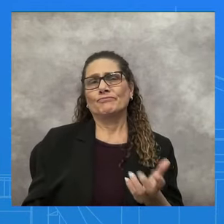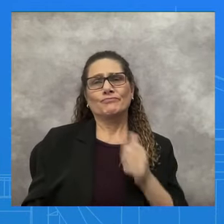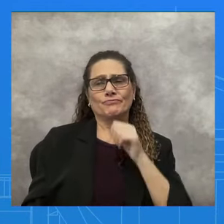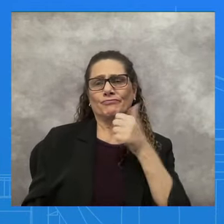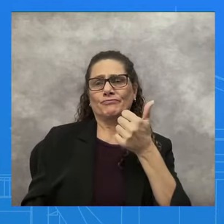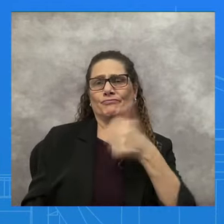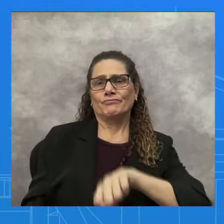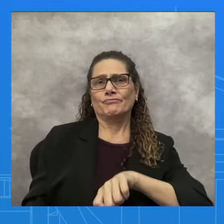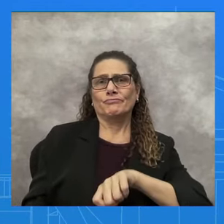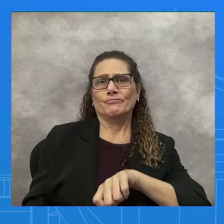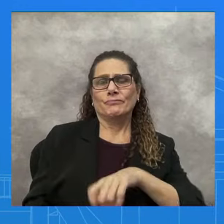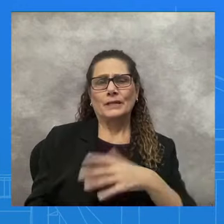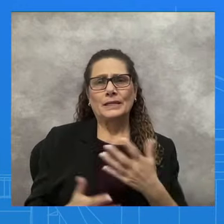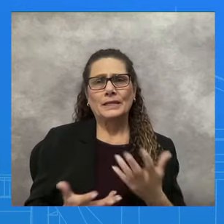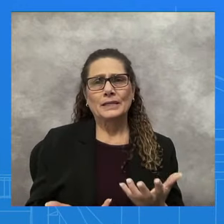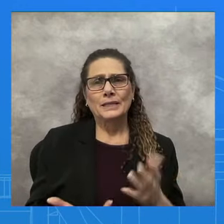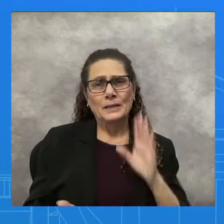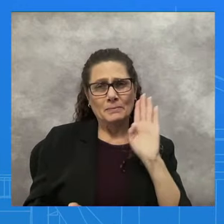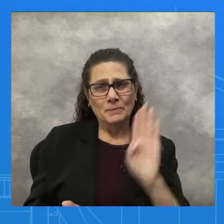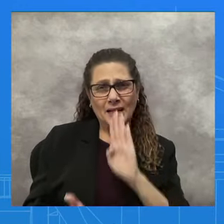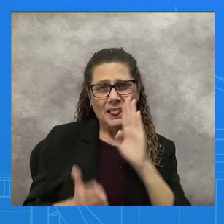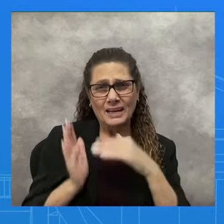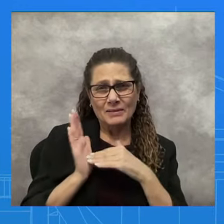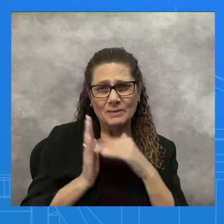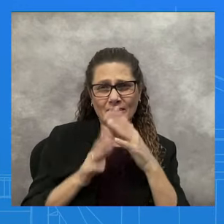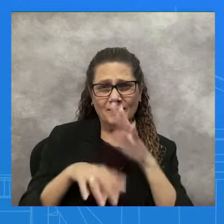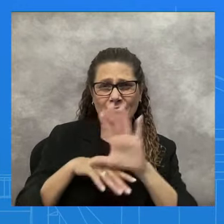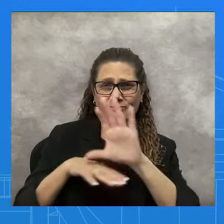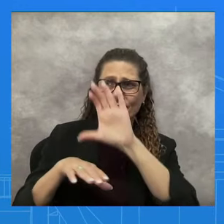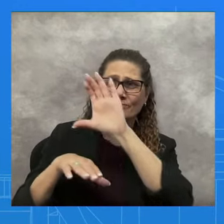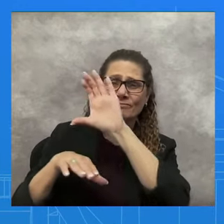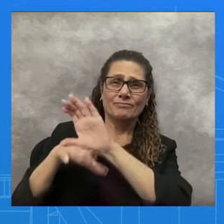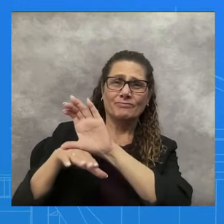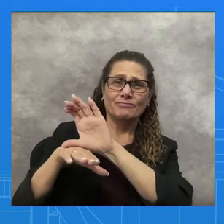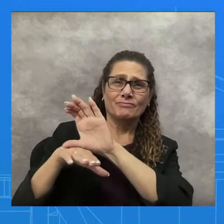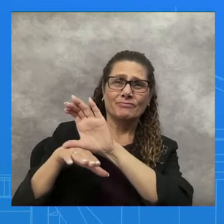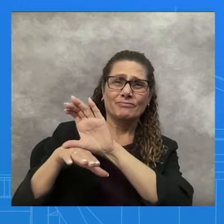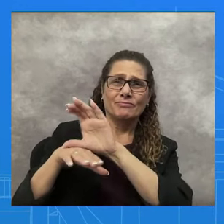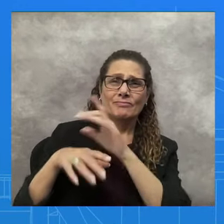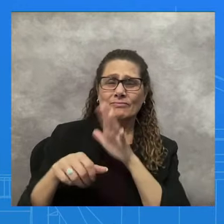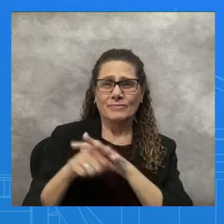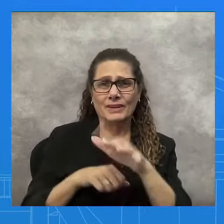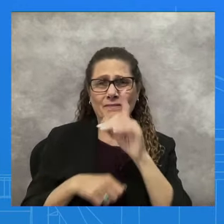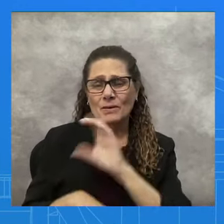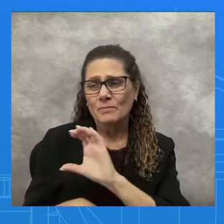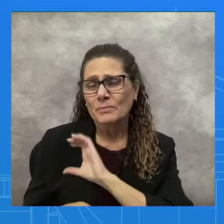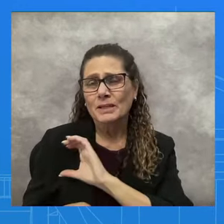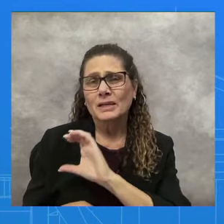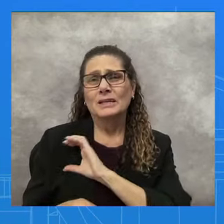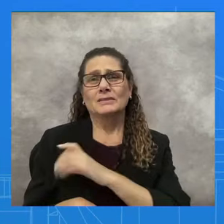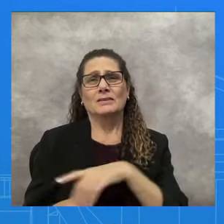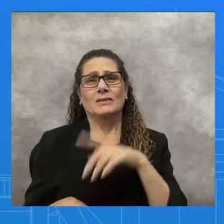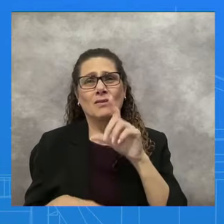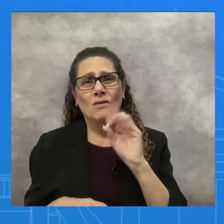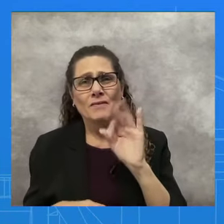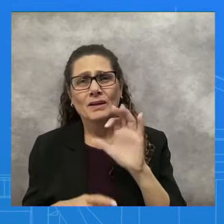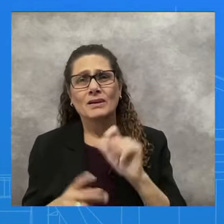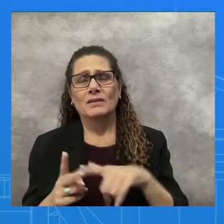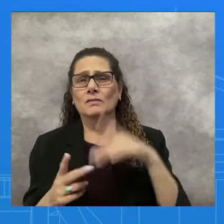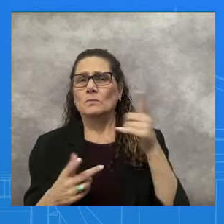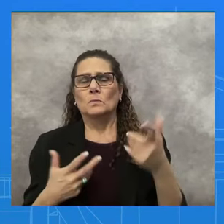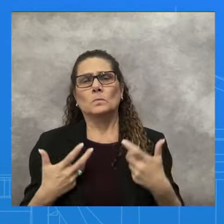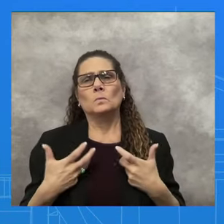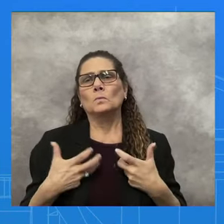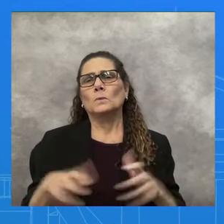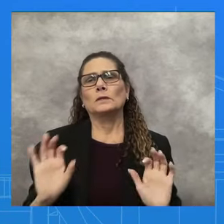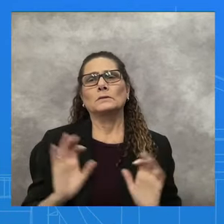local governments. And they didn't vote for it. And so, look, I just talked about the bipartisan gun